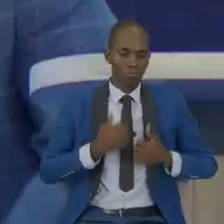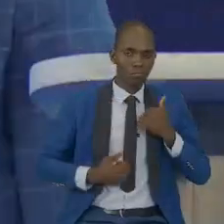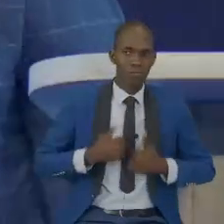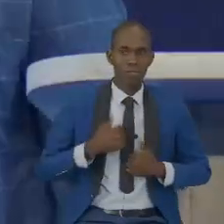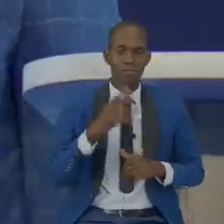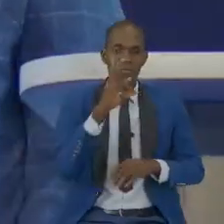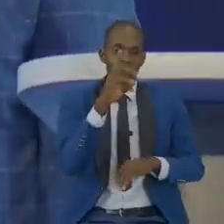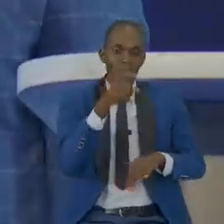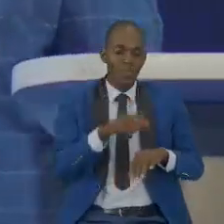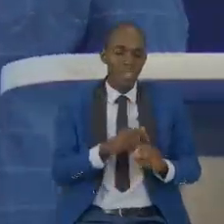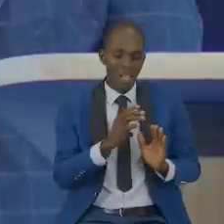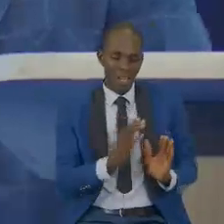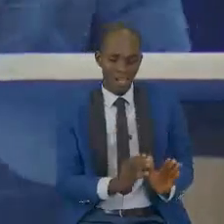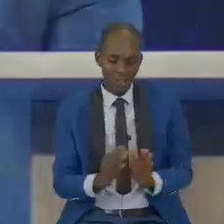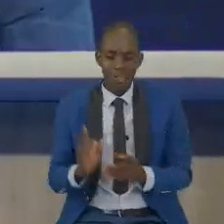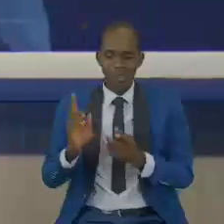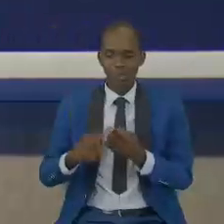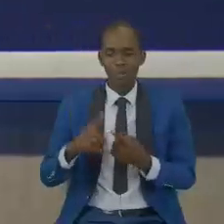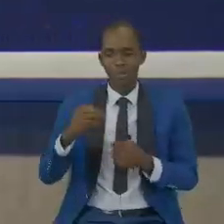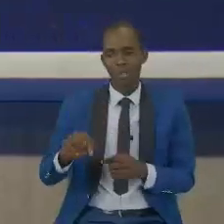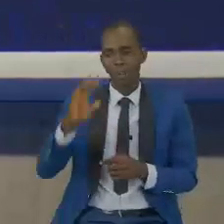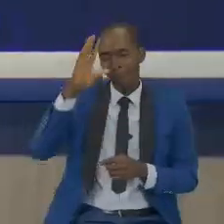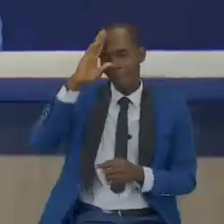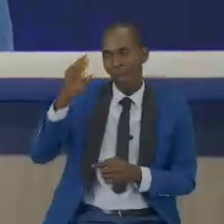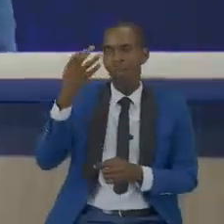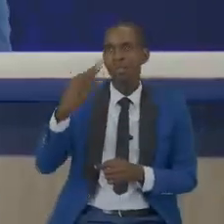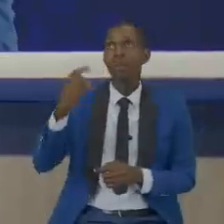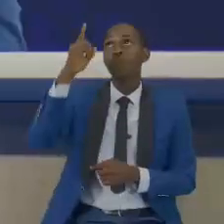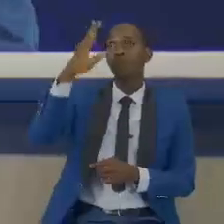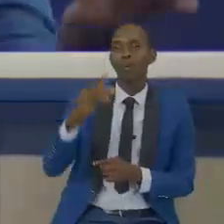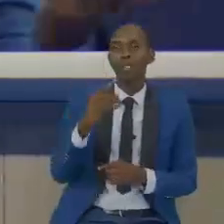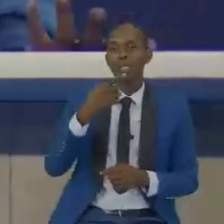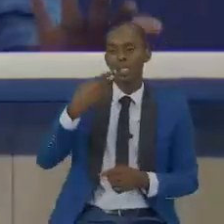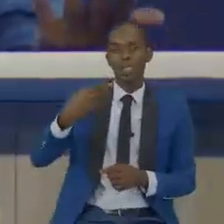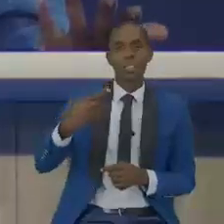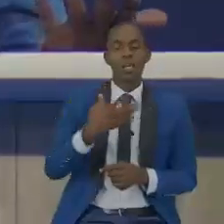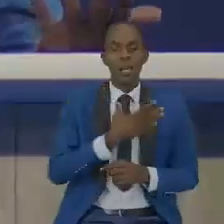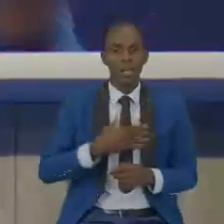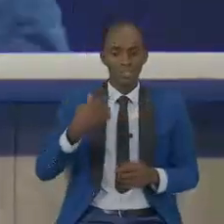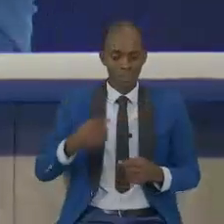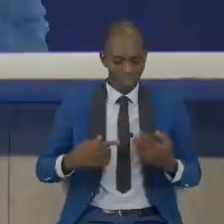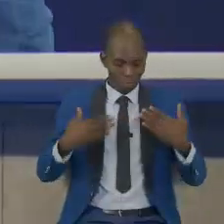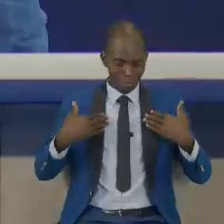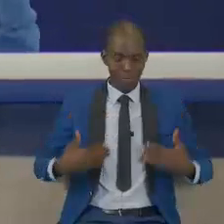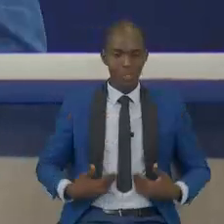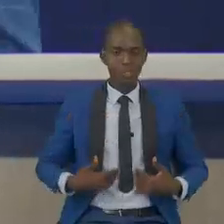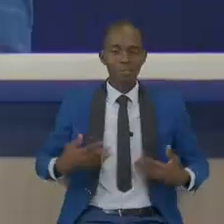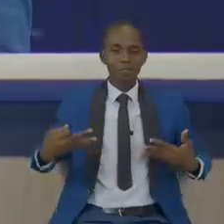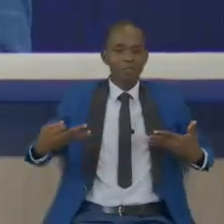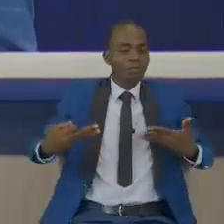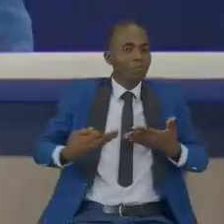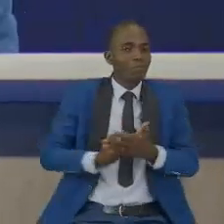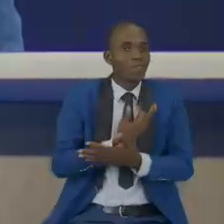according to the saying of the man of God, and his flesh came again like unto